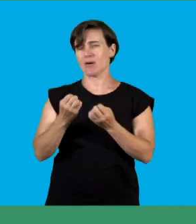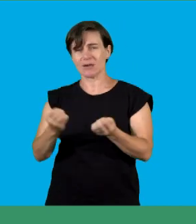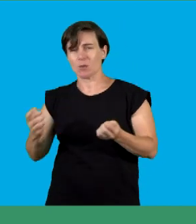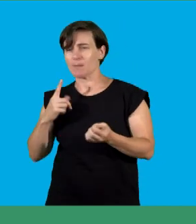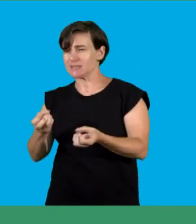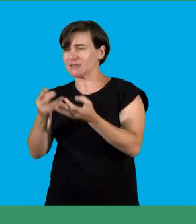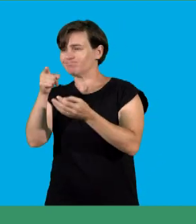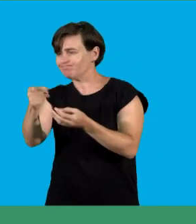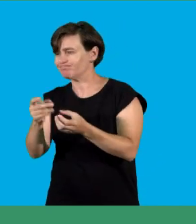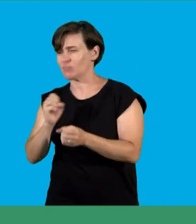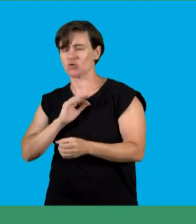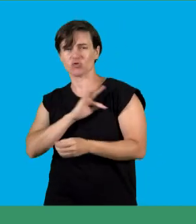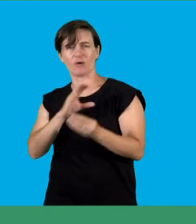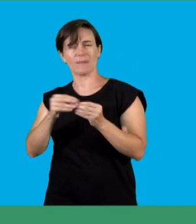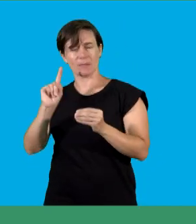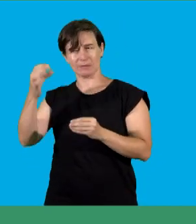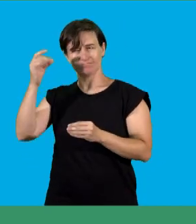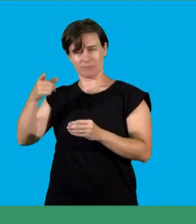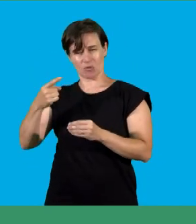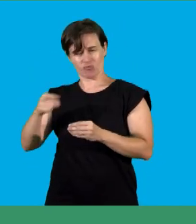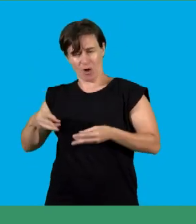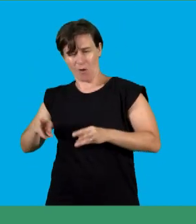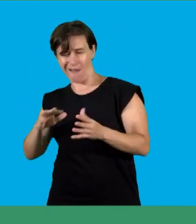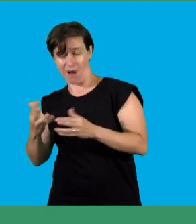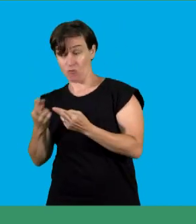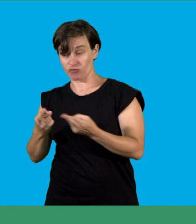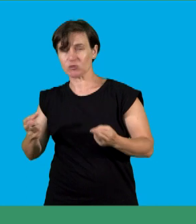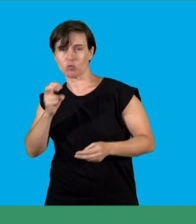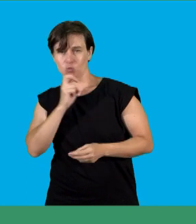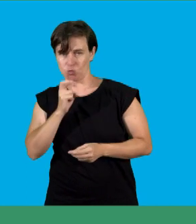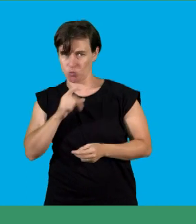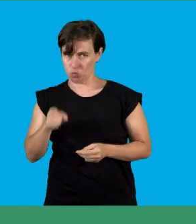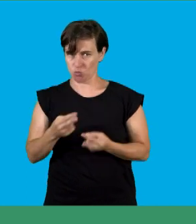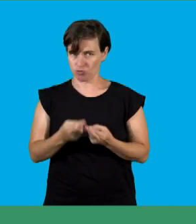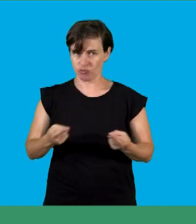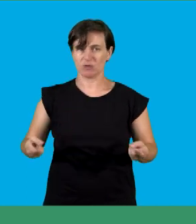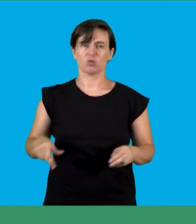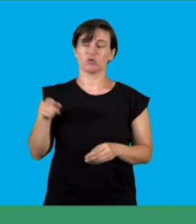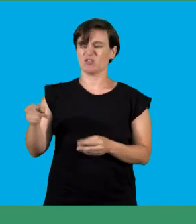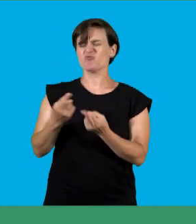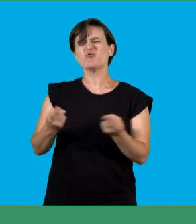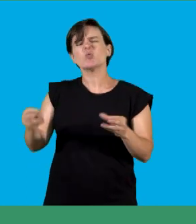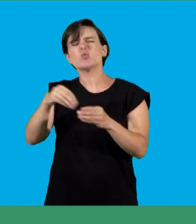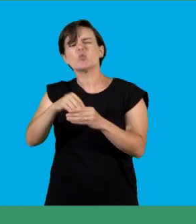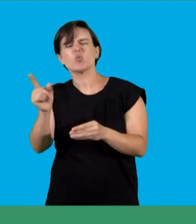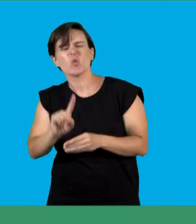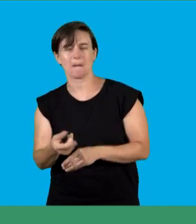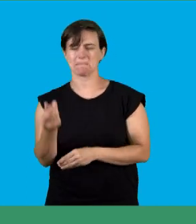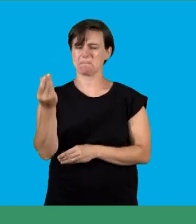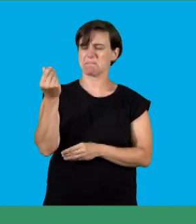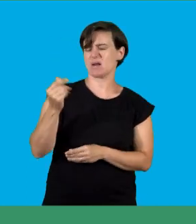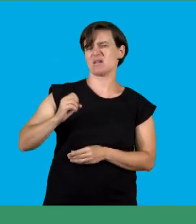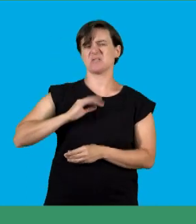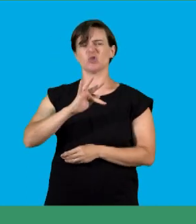equipment so that the strategy can be executed very well. So this, the resources, they include money,